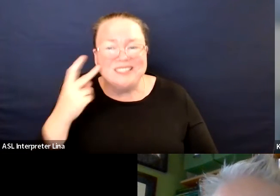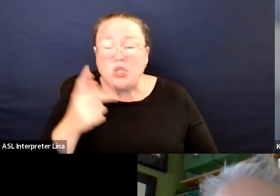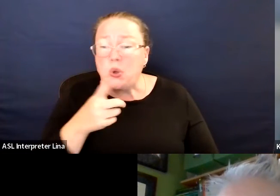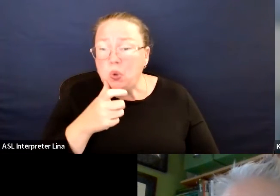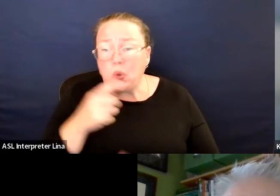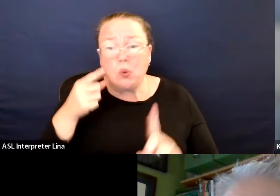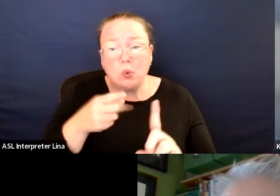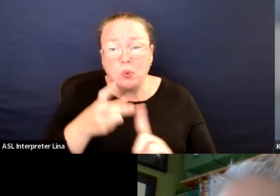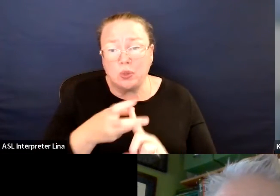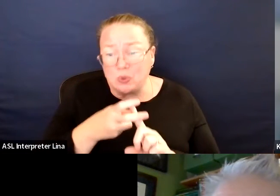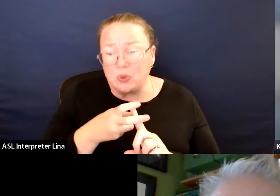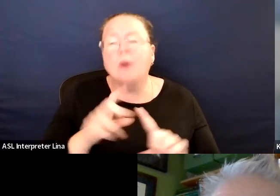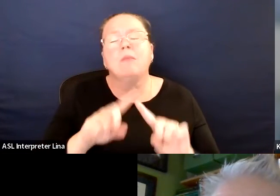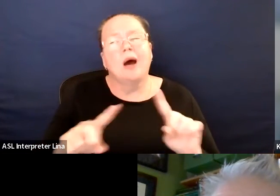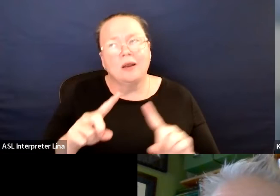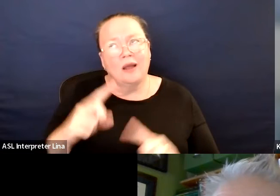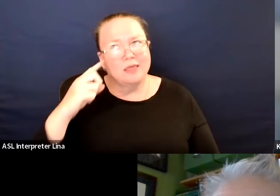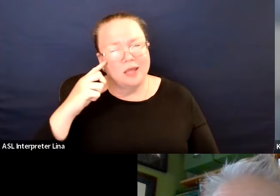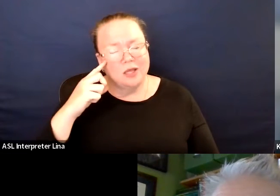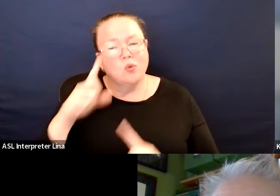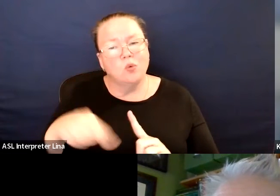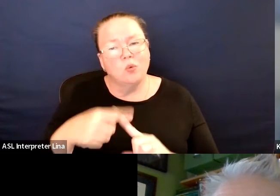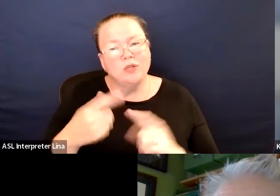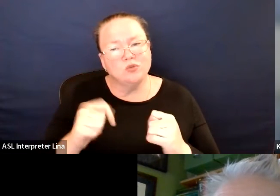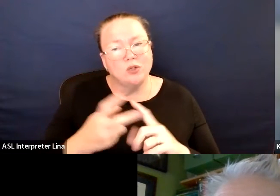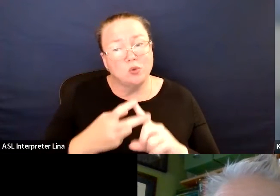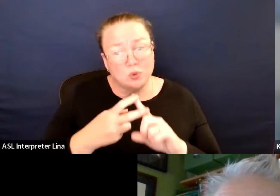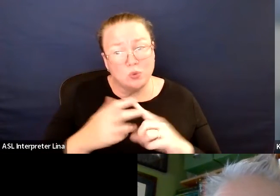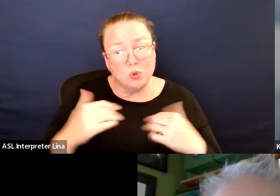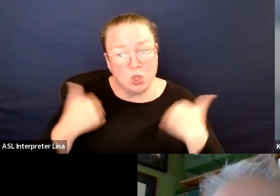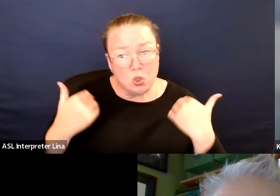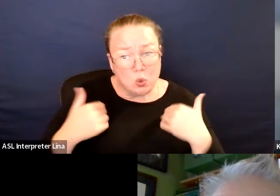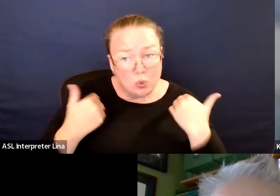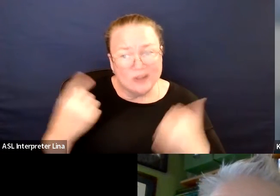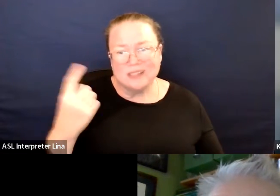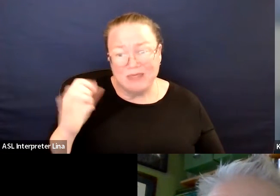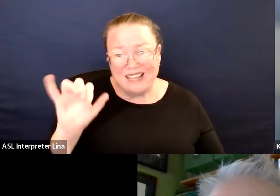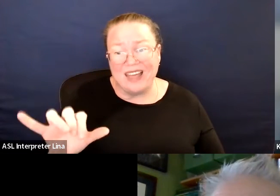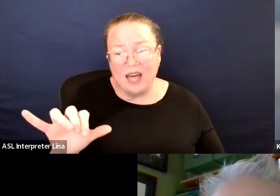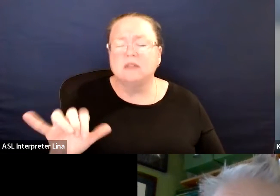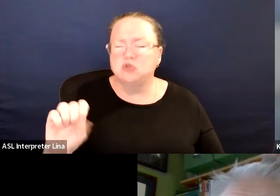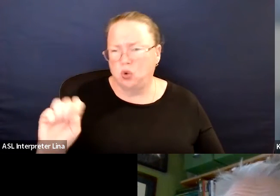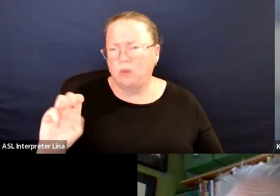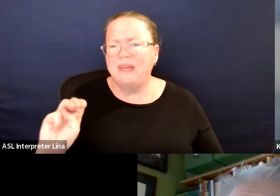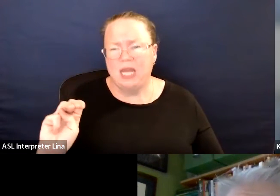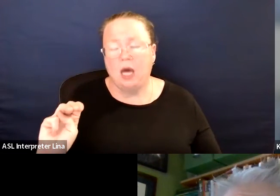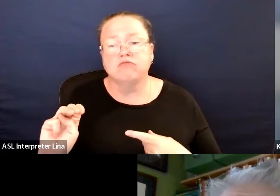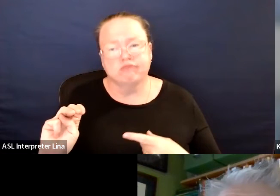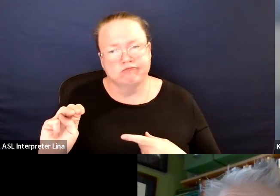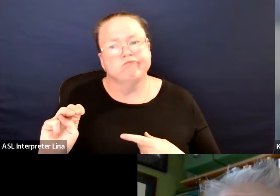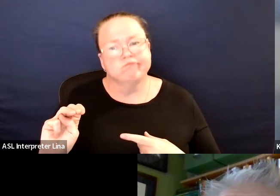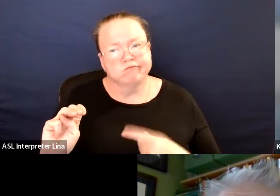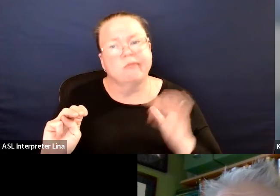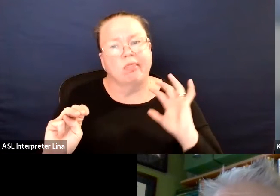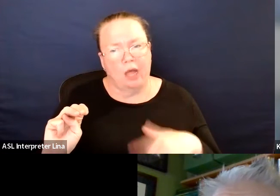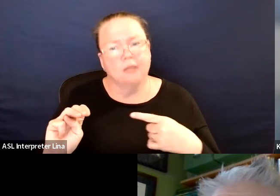to recruit in that. But I can imagine that when you're trying to recruit youth or things like that, social media is probably